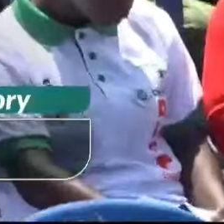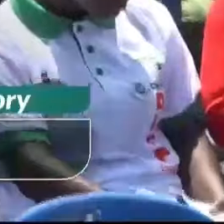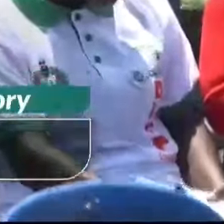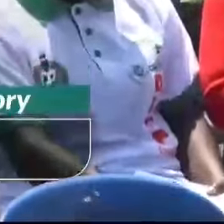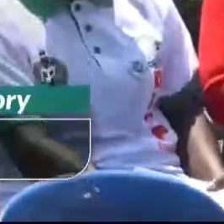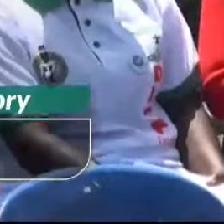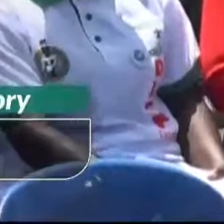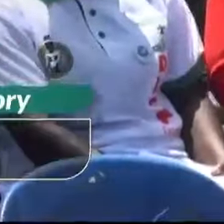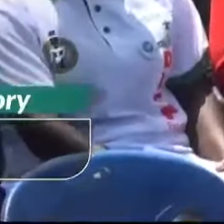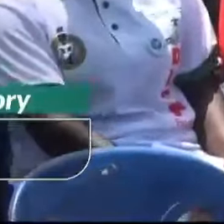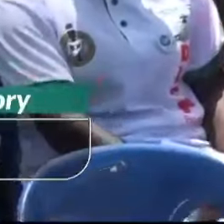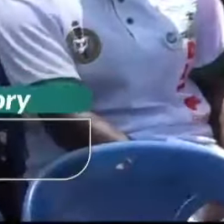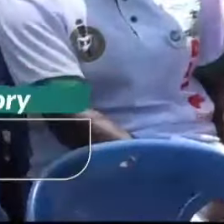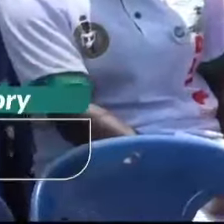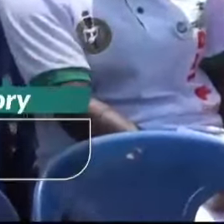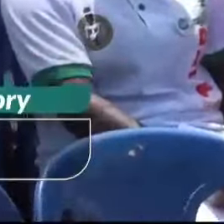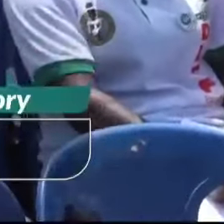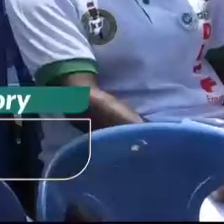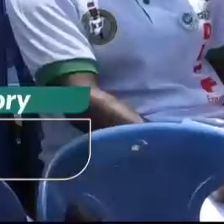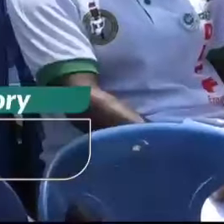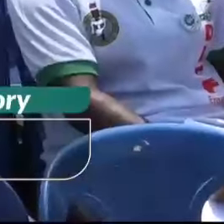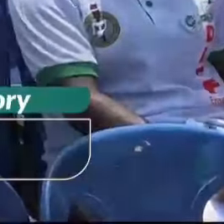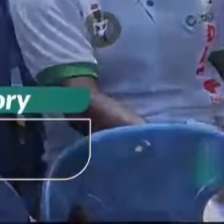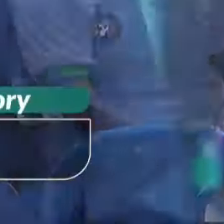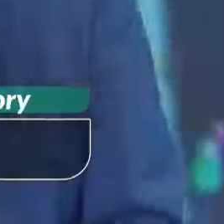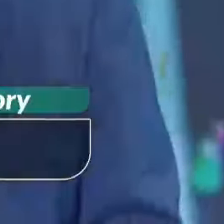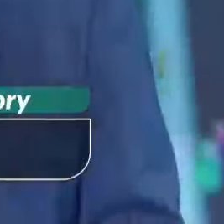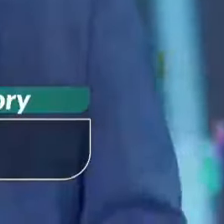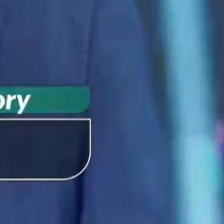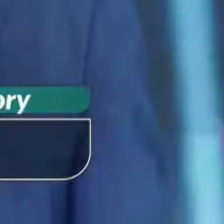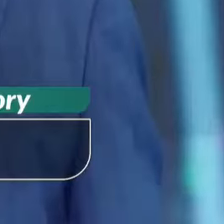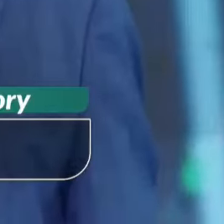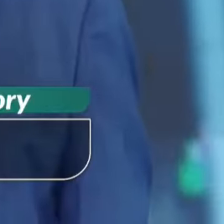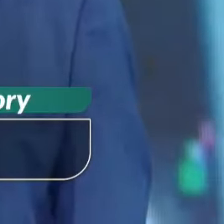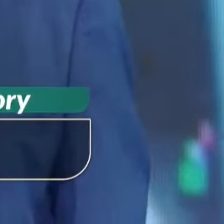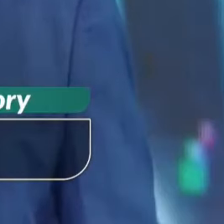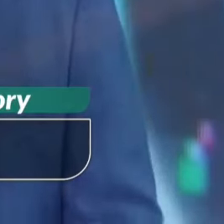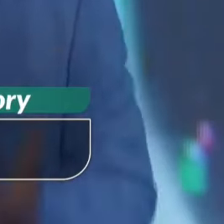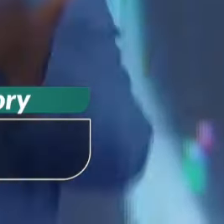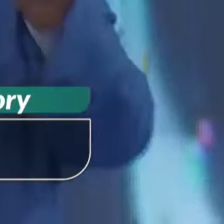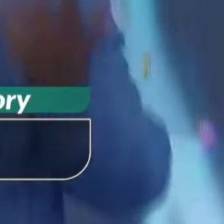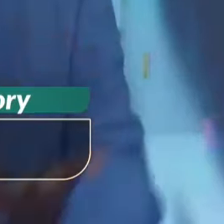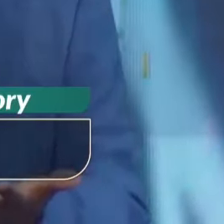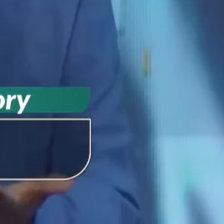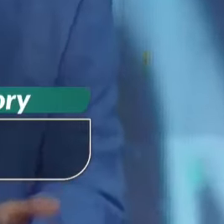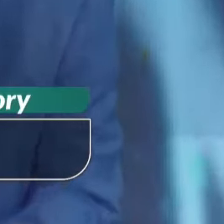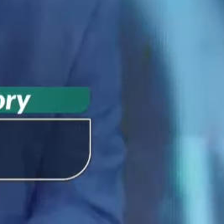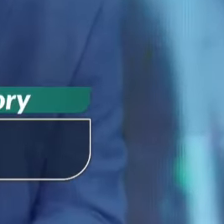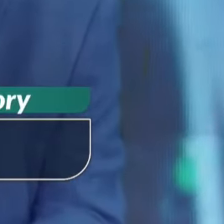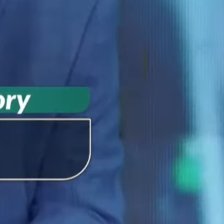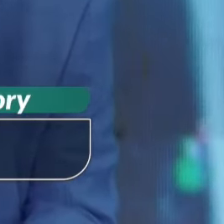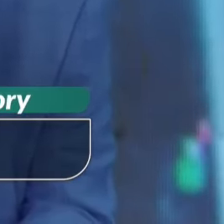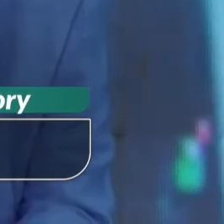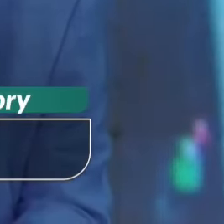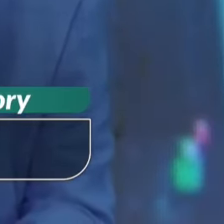you remain in mediocrity and remain at the ground level. The prayer of the Lord will take